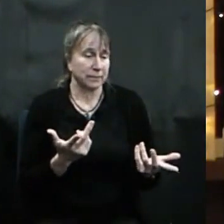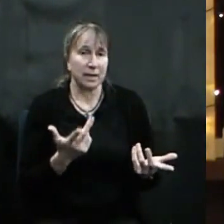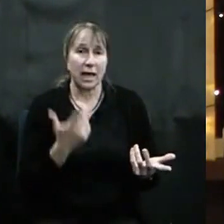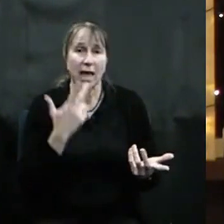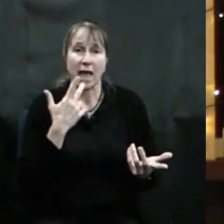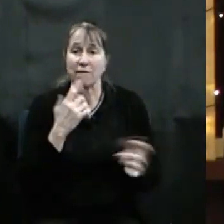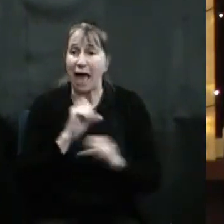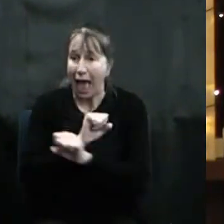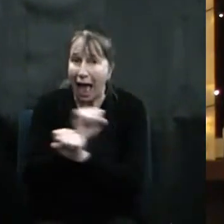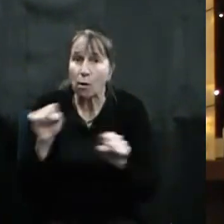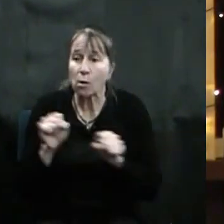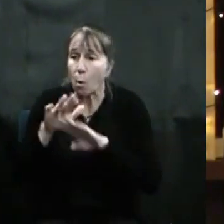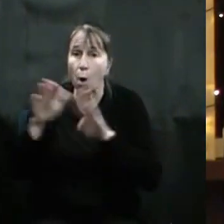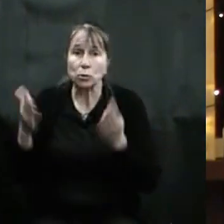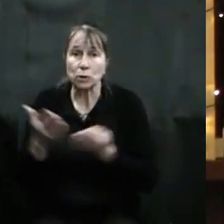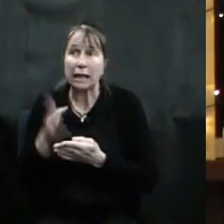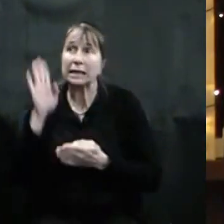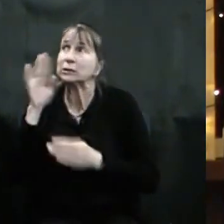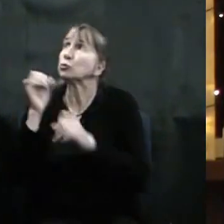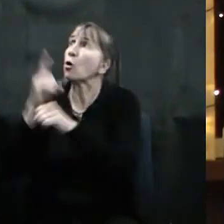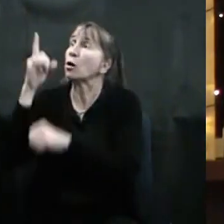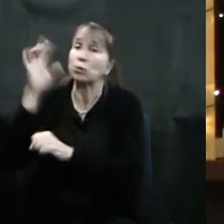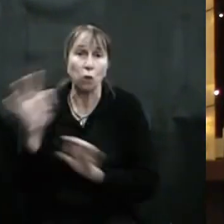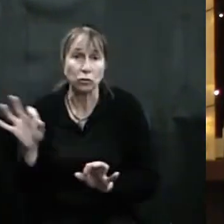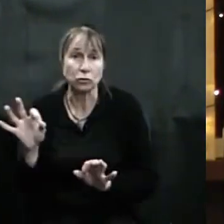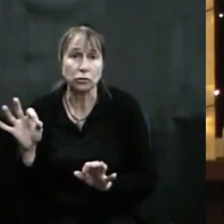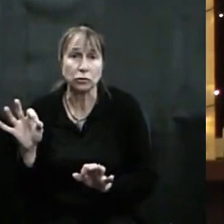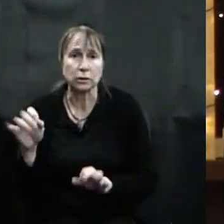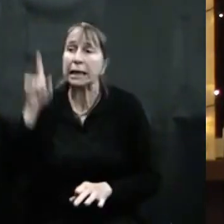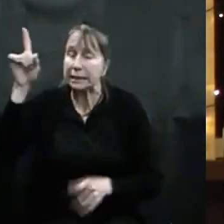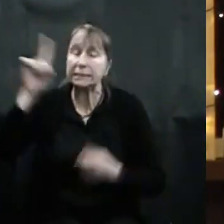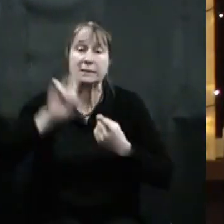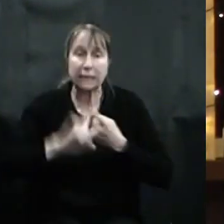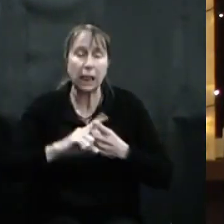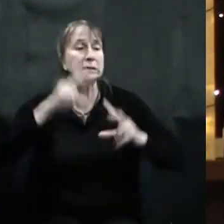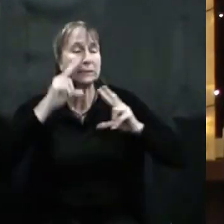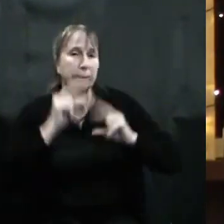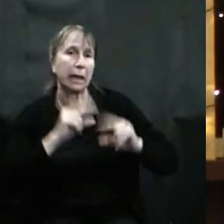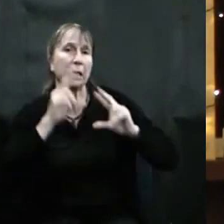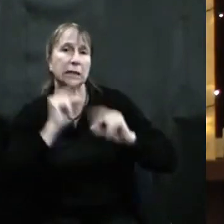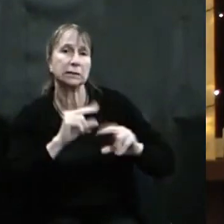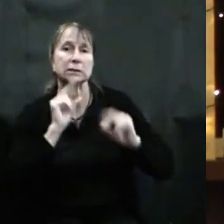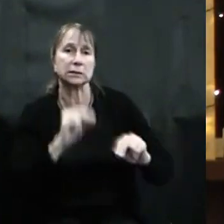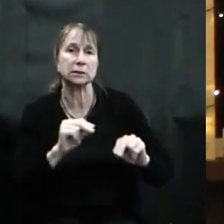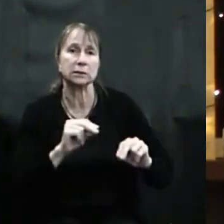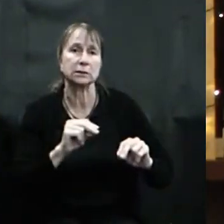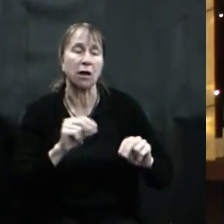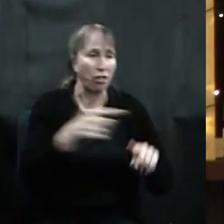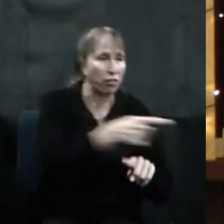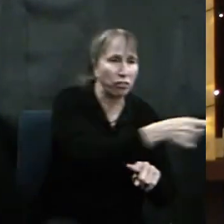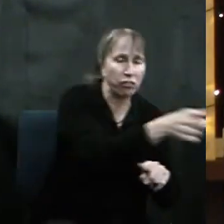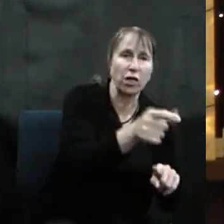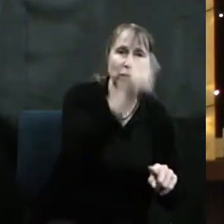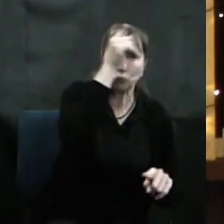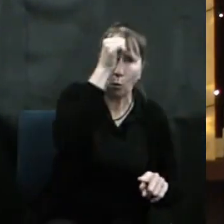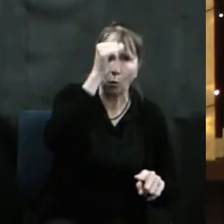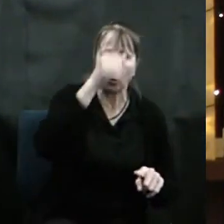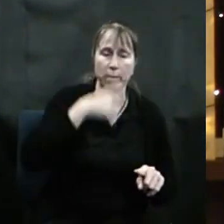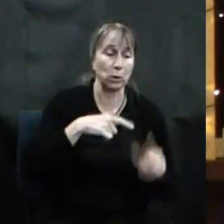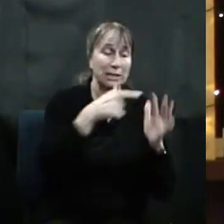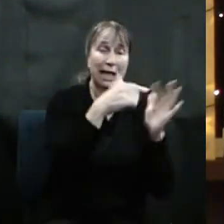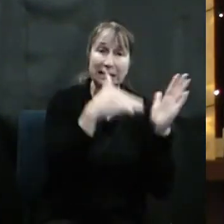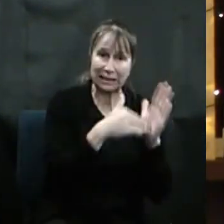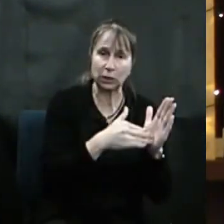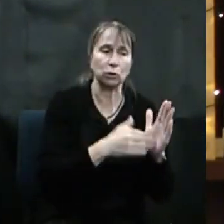world listens or refuses to listen, God speaks and they will know it. And Ezekiel was sent for